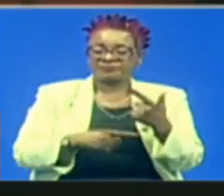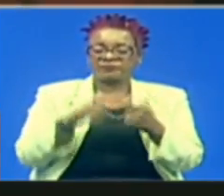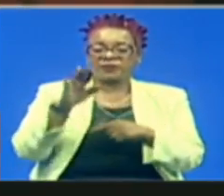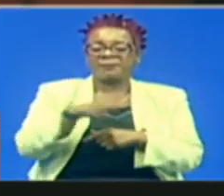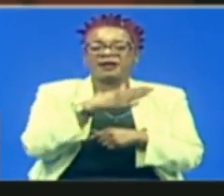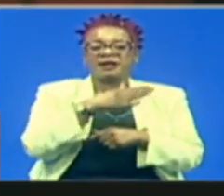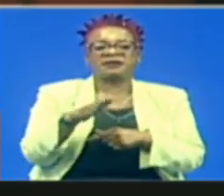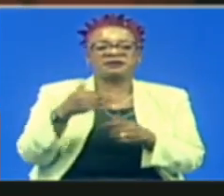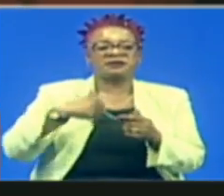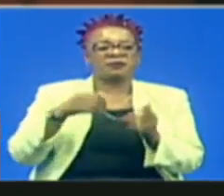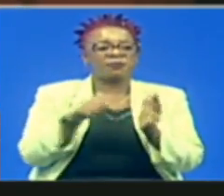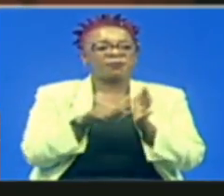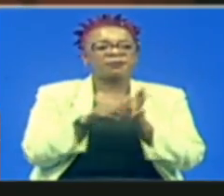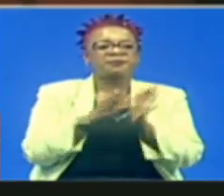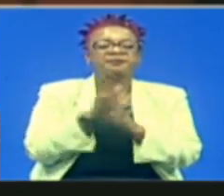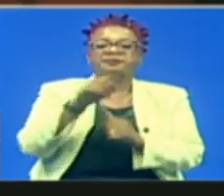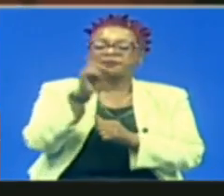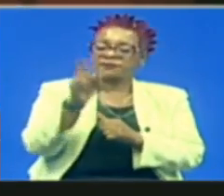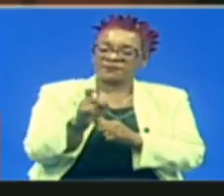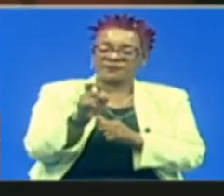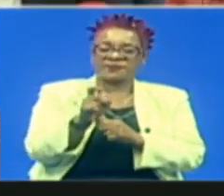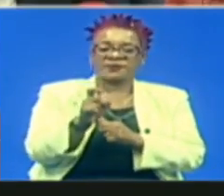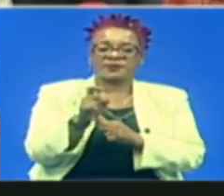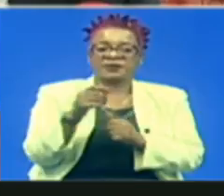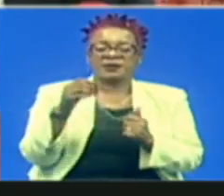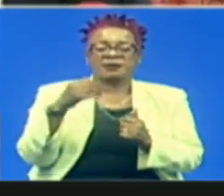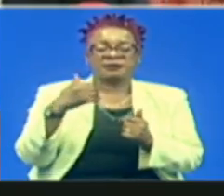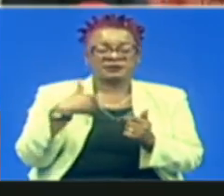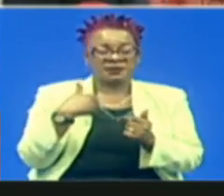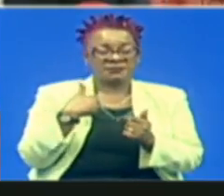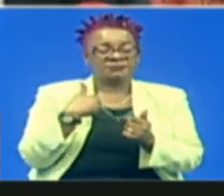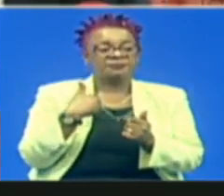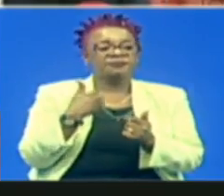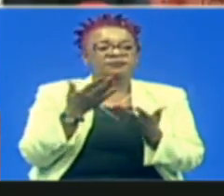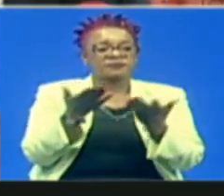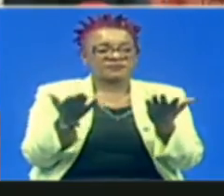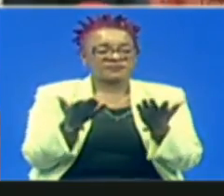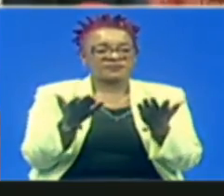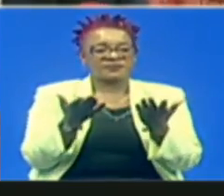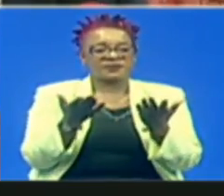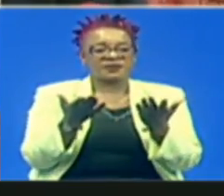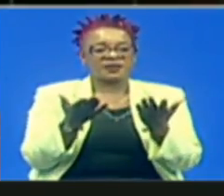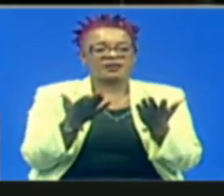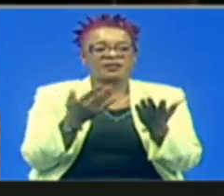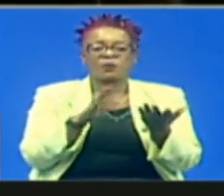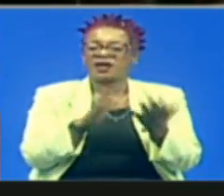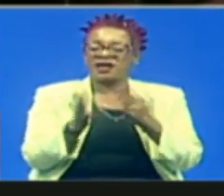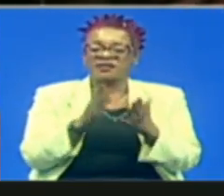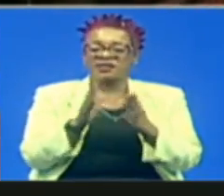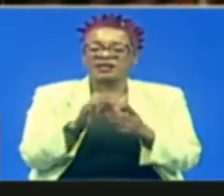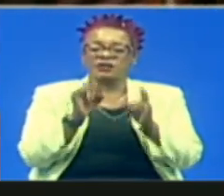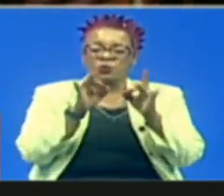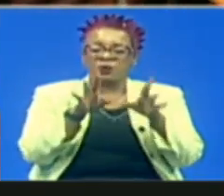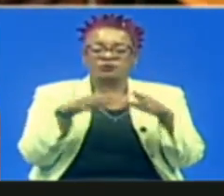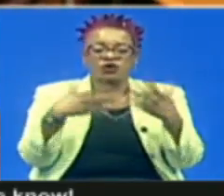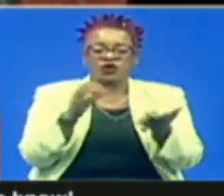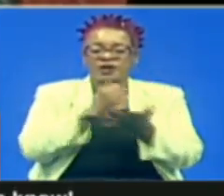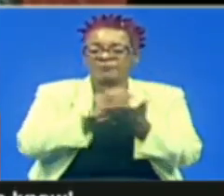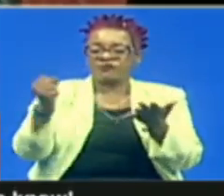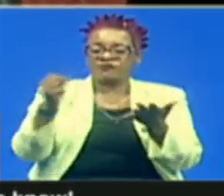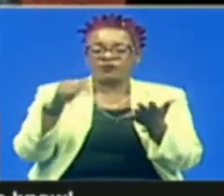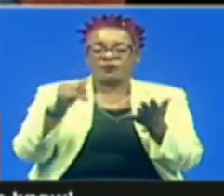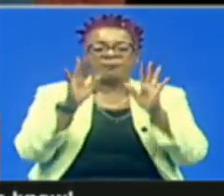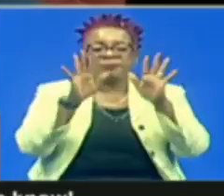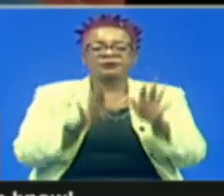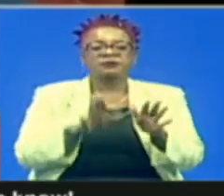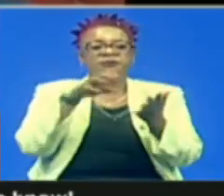spell of the executive. In fact, renegade members of parliament were dealt with. They were either de-whipped or removed from key positions.